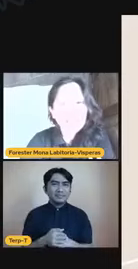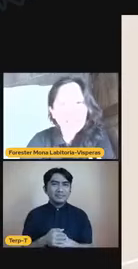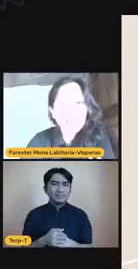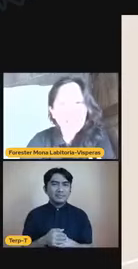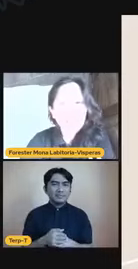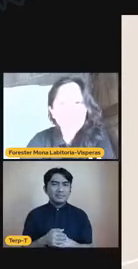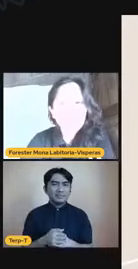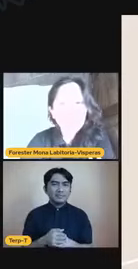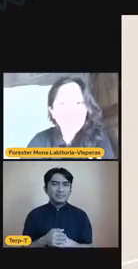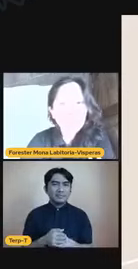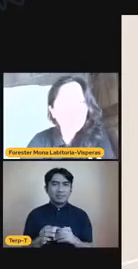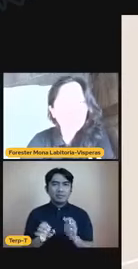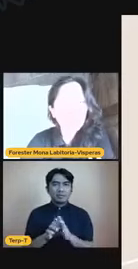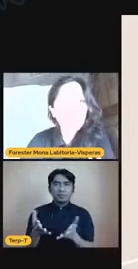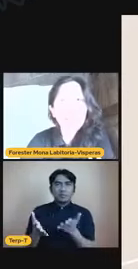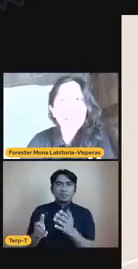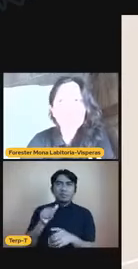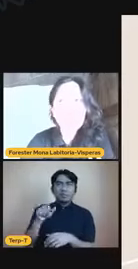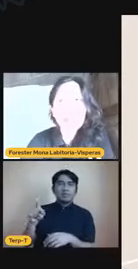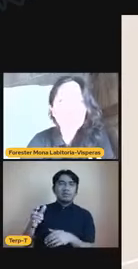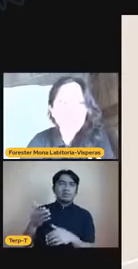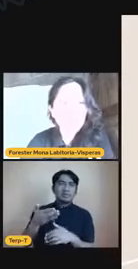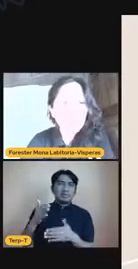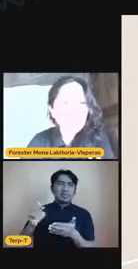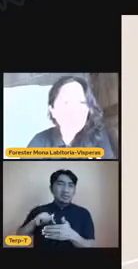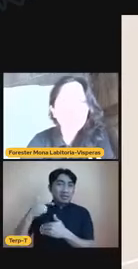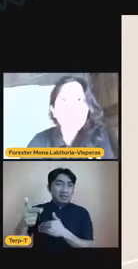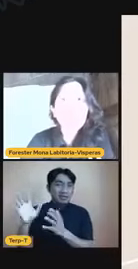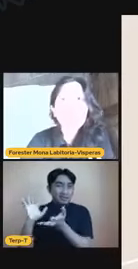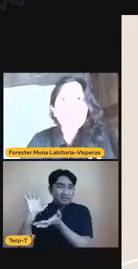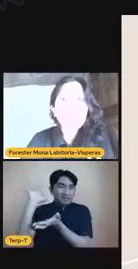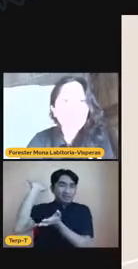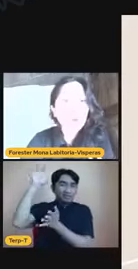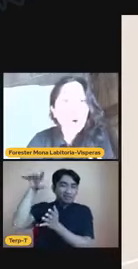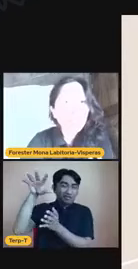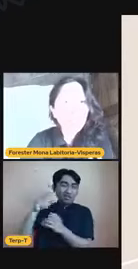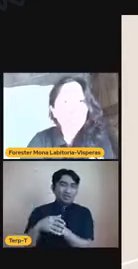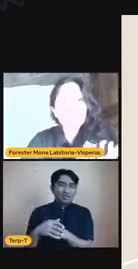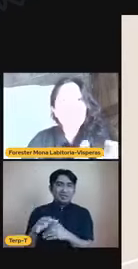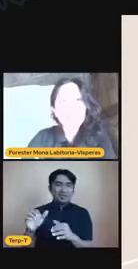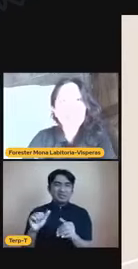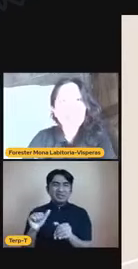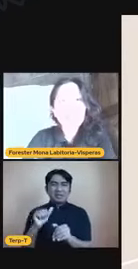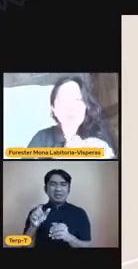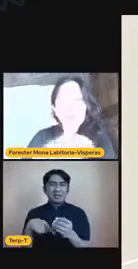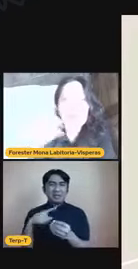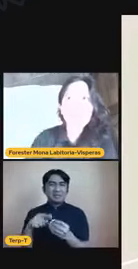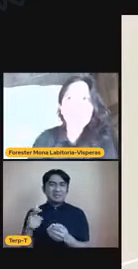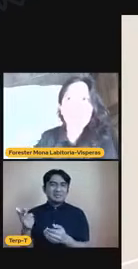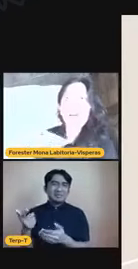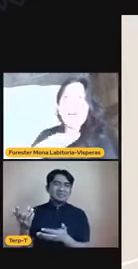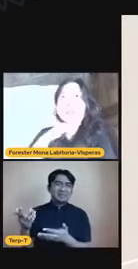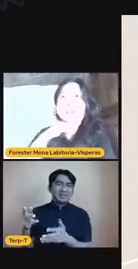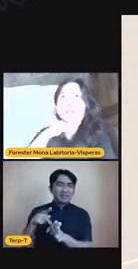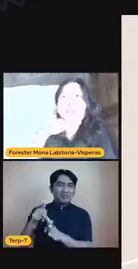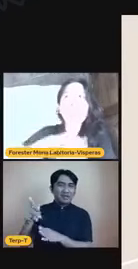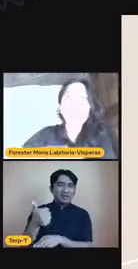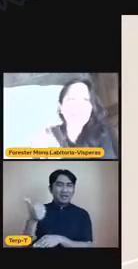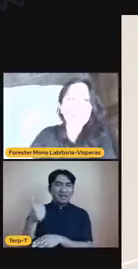great athletes like Michael Jordan, or may not be as smart as Stephen Hawking. Kasi alam na, ano siya,